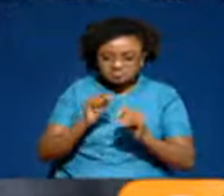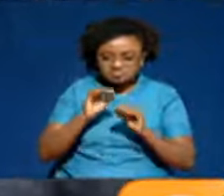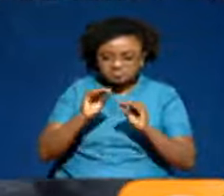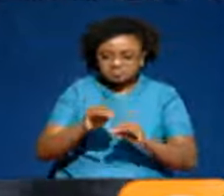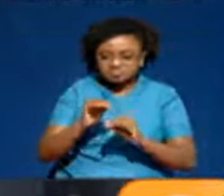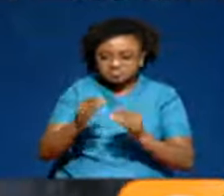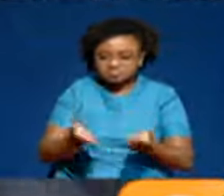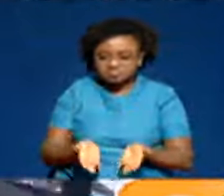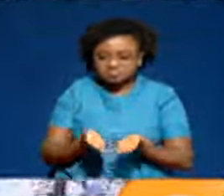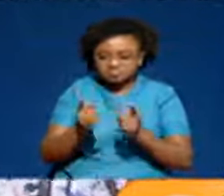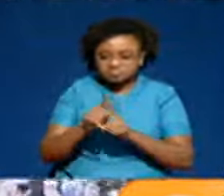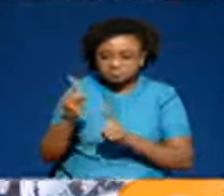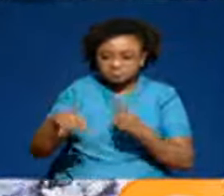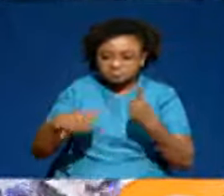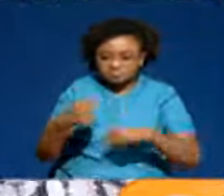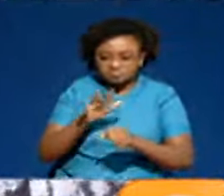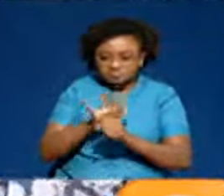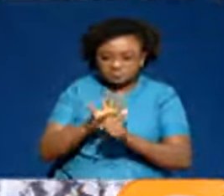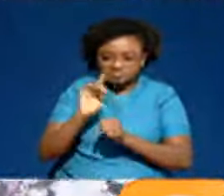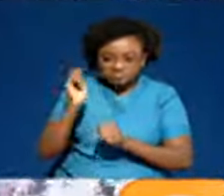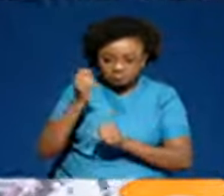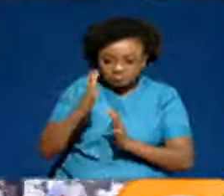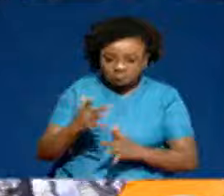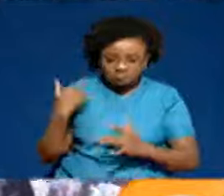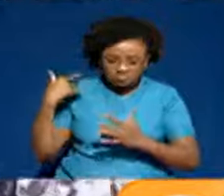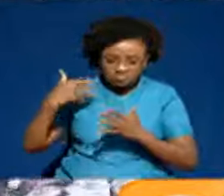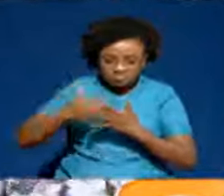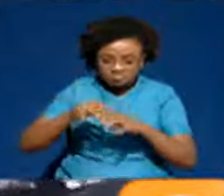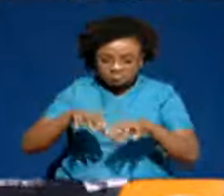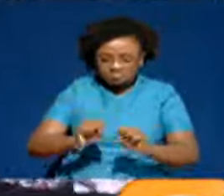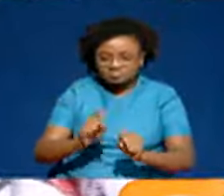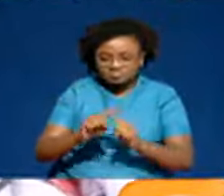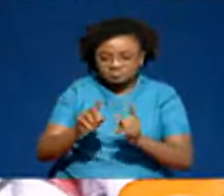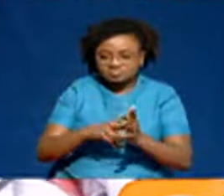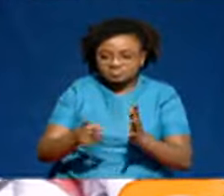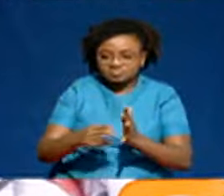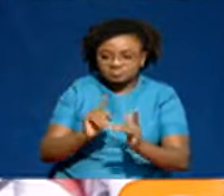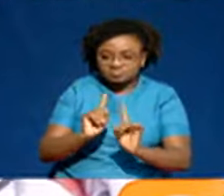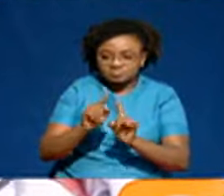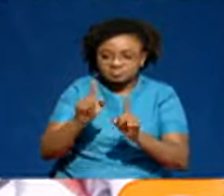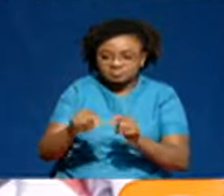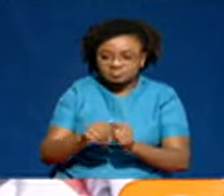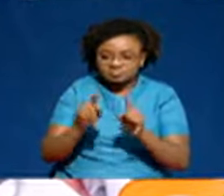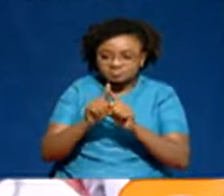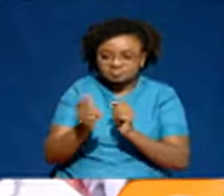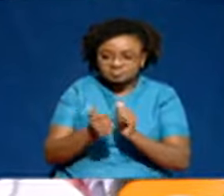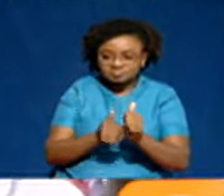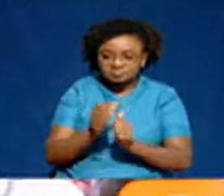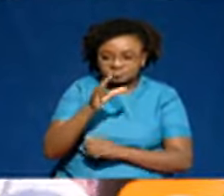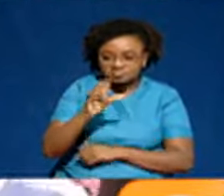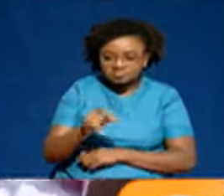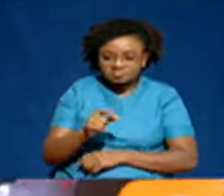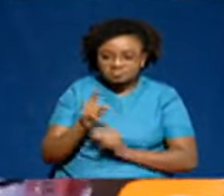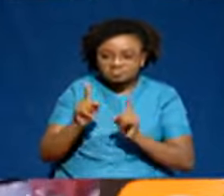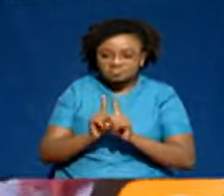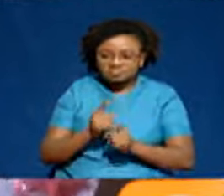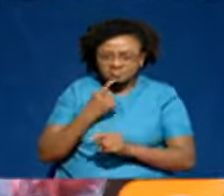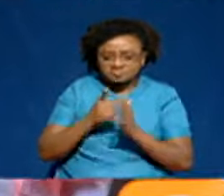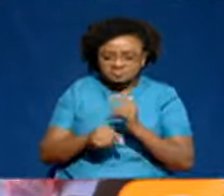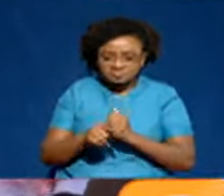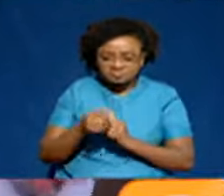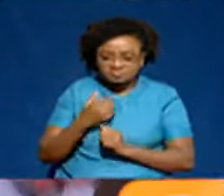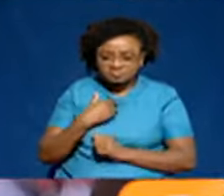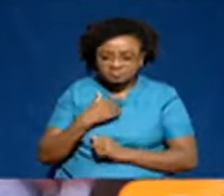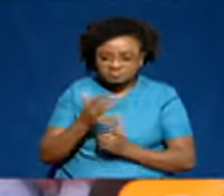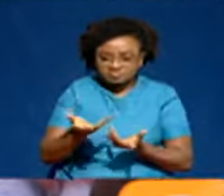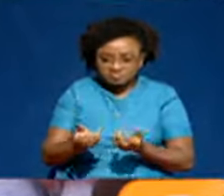a race which Kenya had previously dominated but has faltered over the years. The sports CS also said he had instructed Athletics Kenya to establish